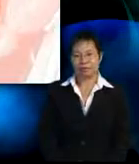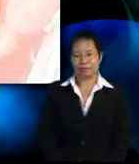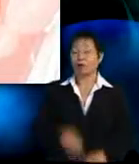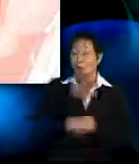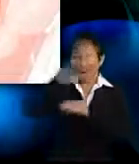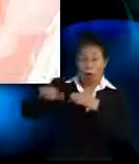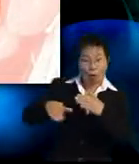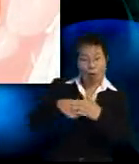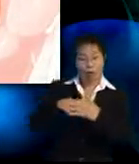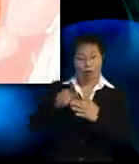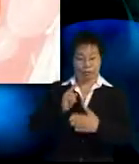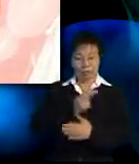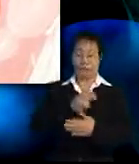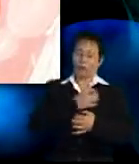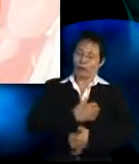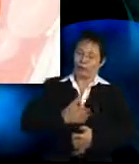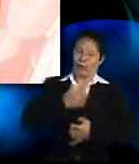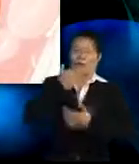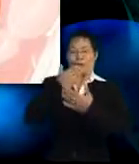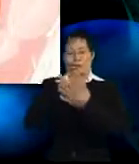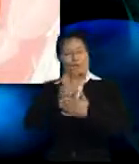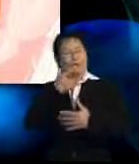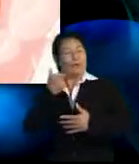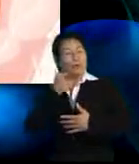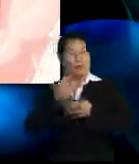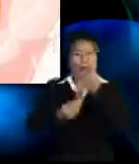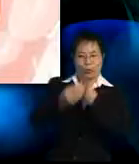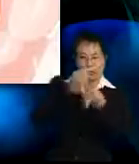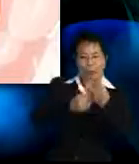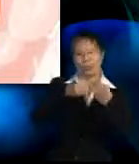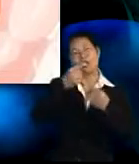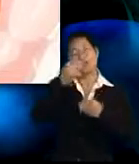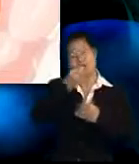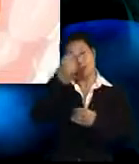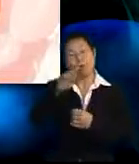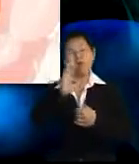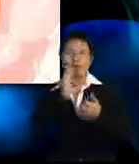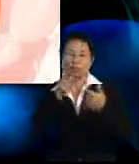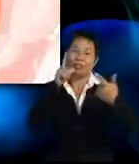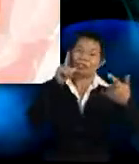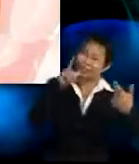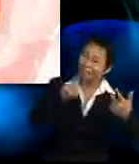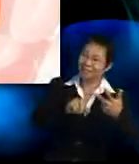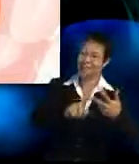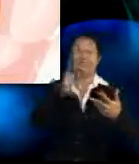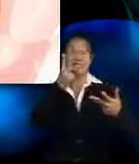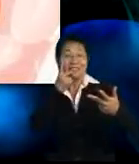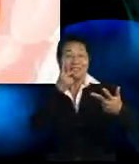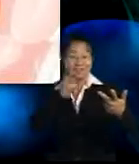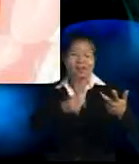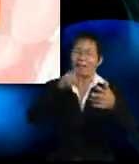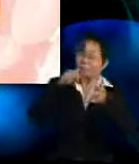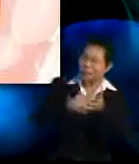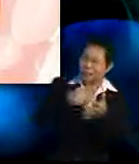All of us enjoy eating good, delicious food. We eat food for breakfast, for lunch, dinner,